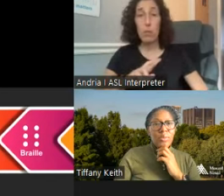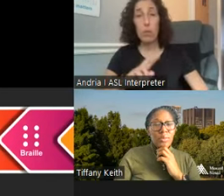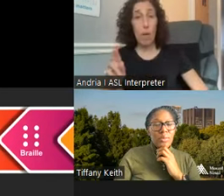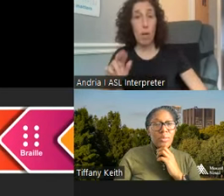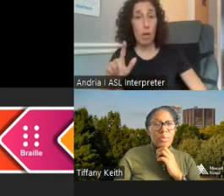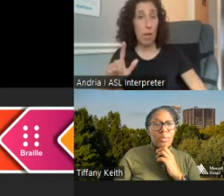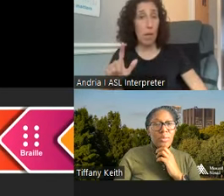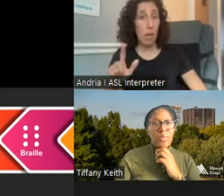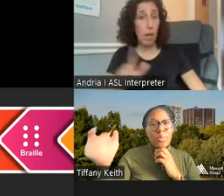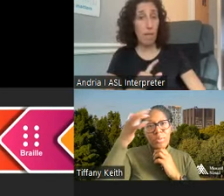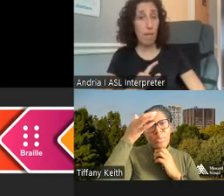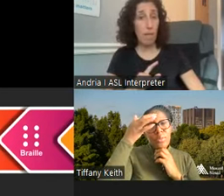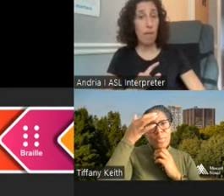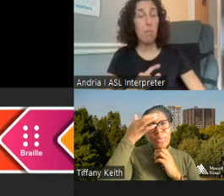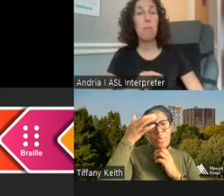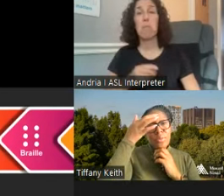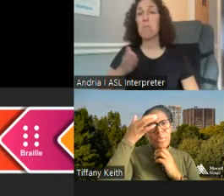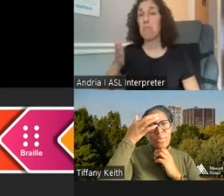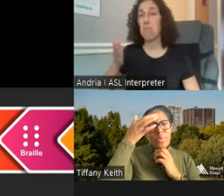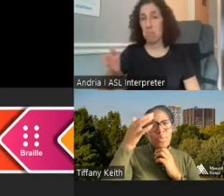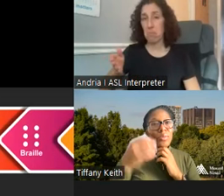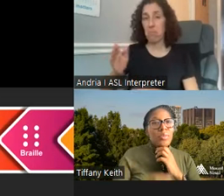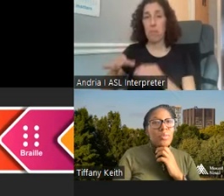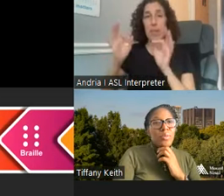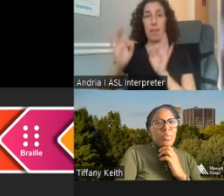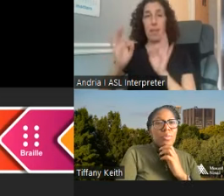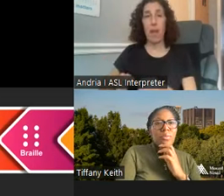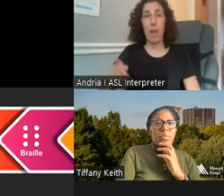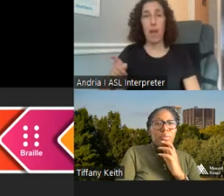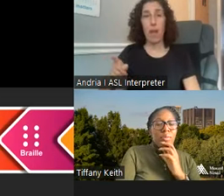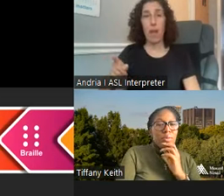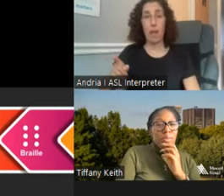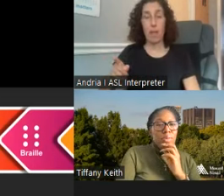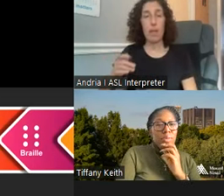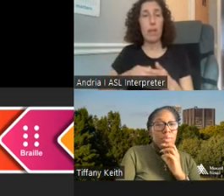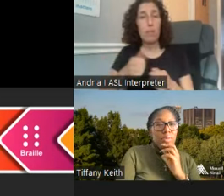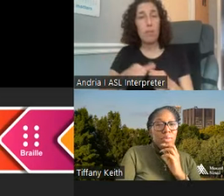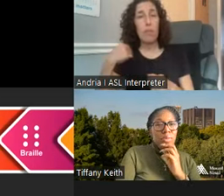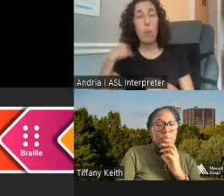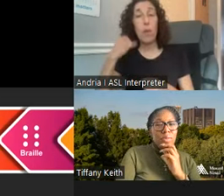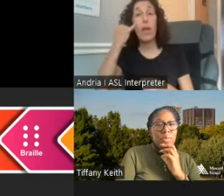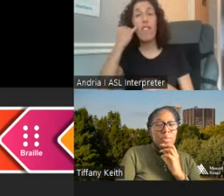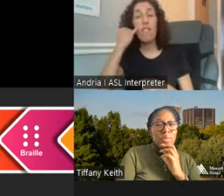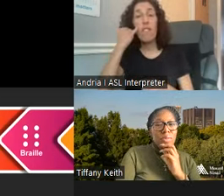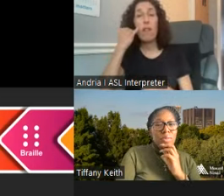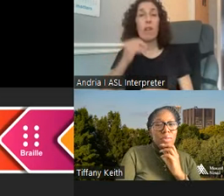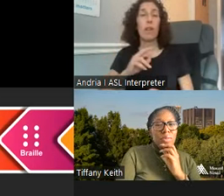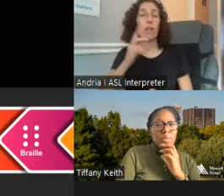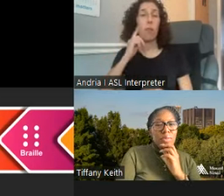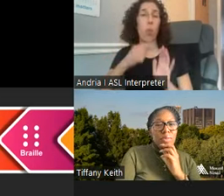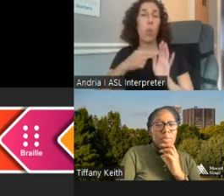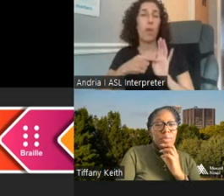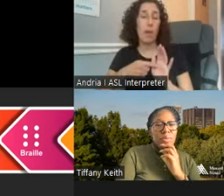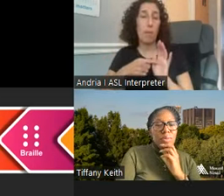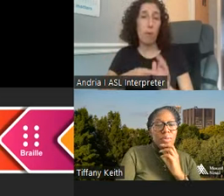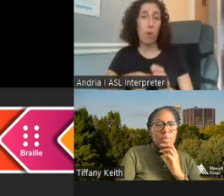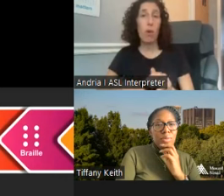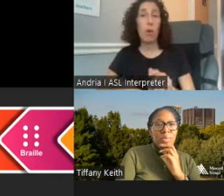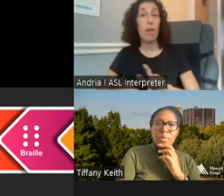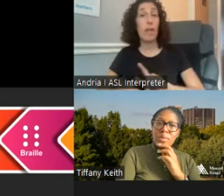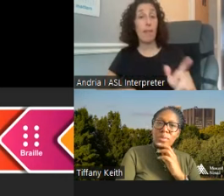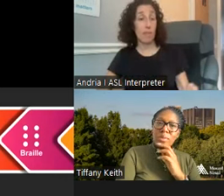most likely going to be the opposite side of wherever their mobility device is. I'm a lefty, so I use my cane in my left